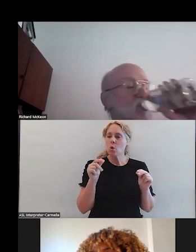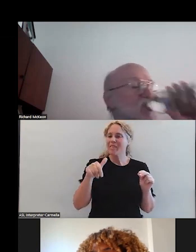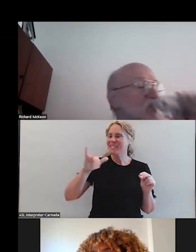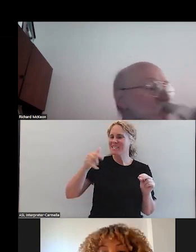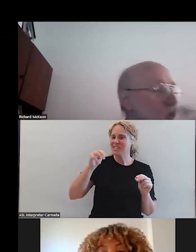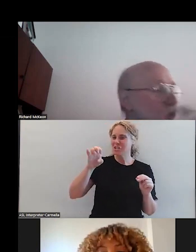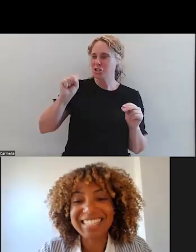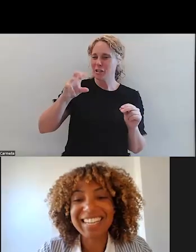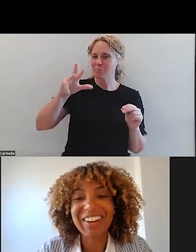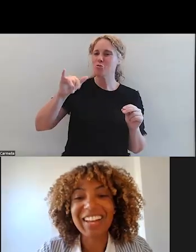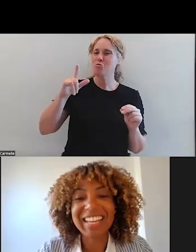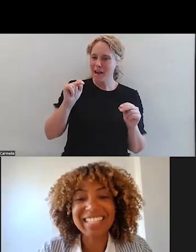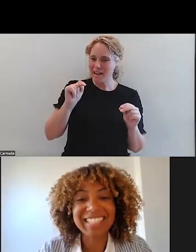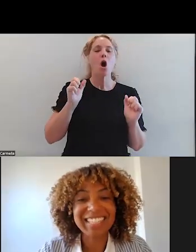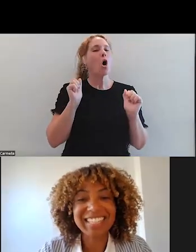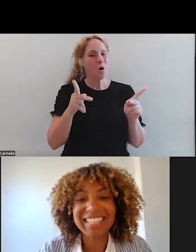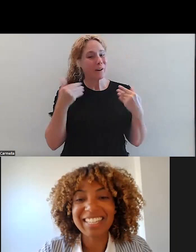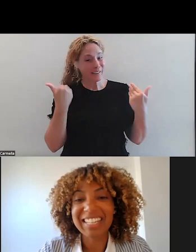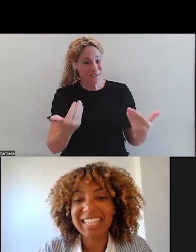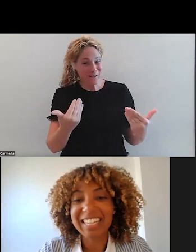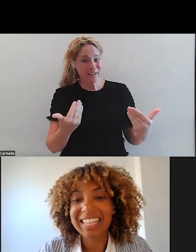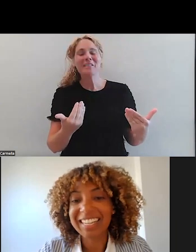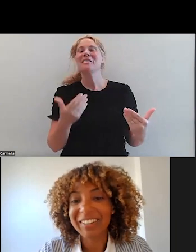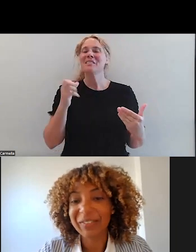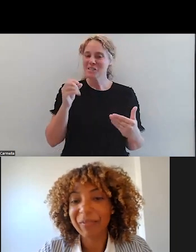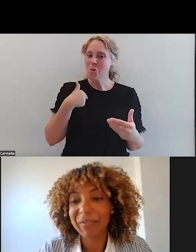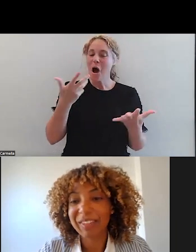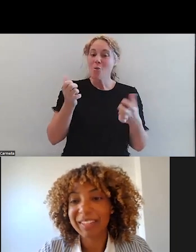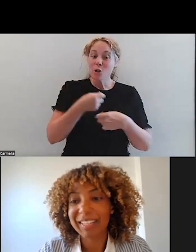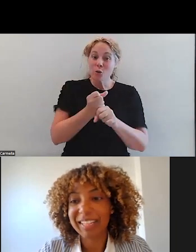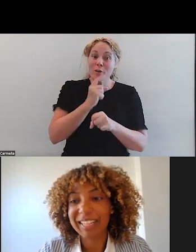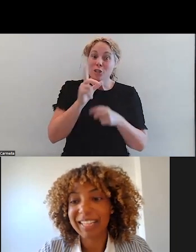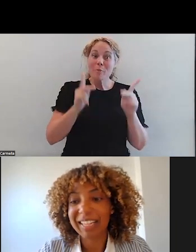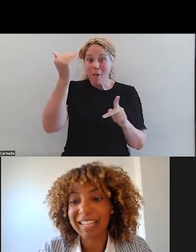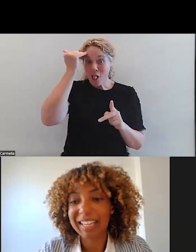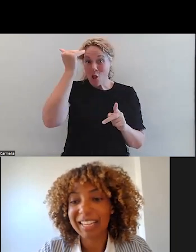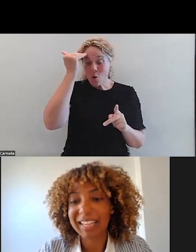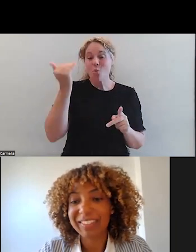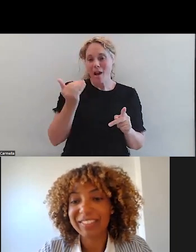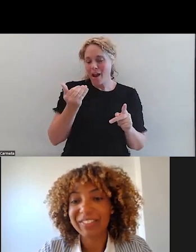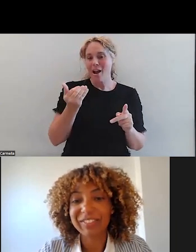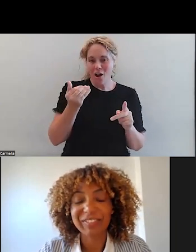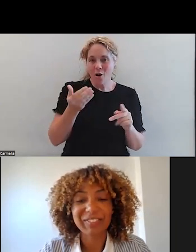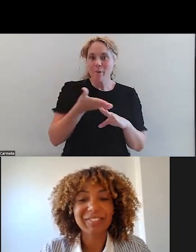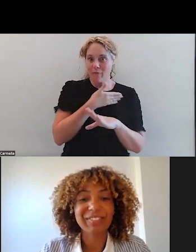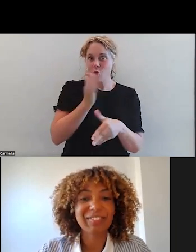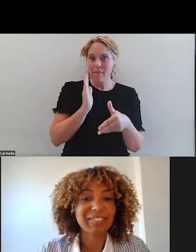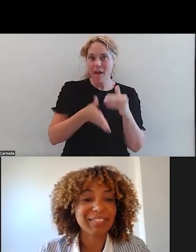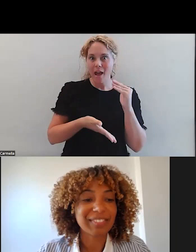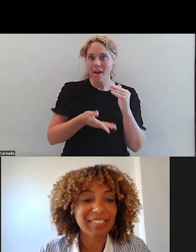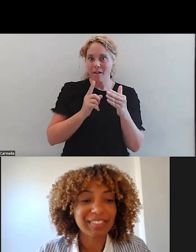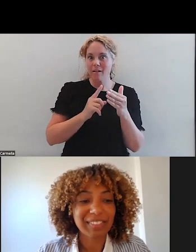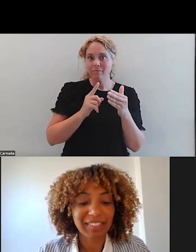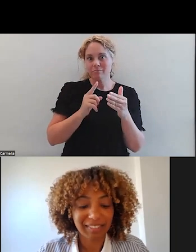James Wright. It's James. Right. Okay. Yep. Go ahead. So I did want to make sure people were aware, number one, before the end of the month, we